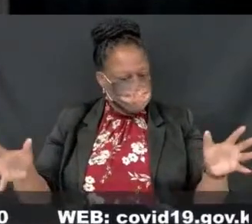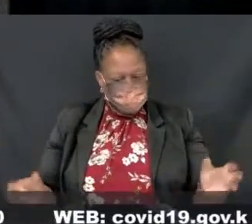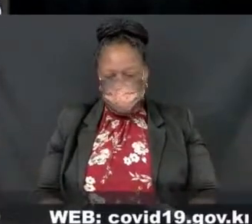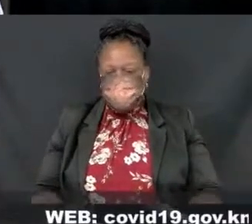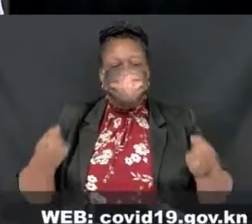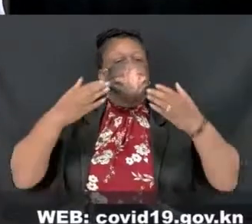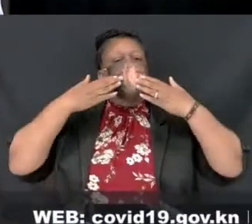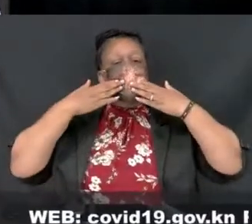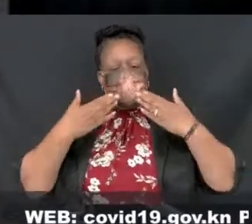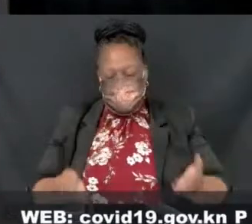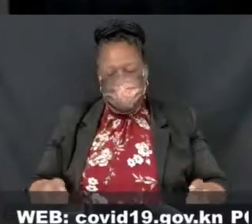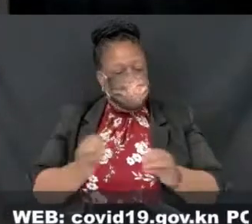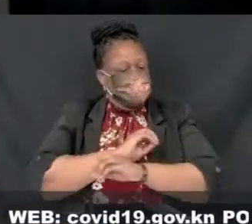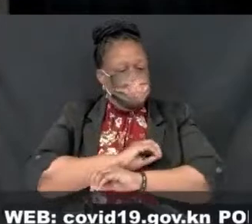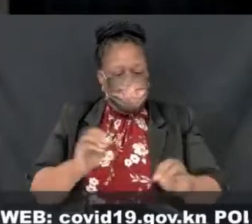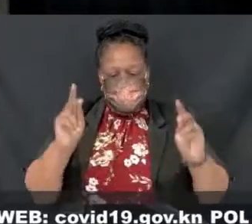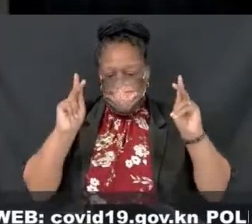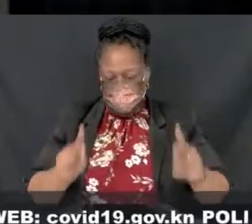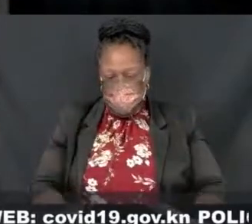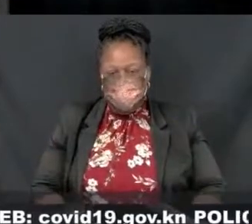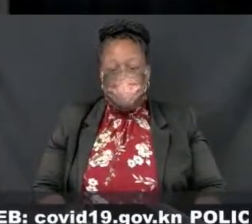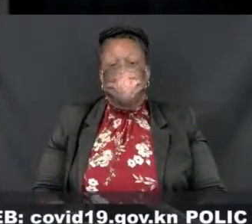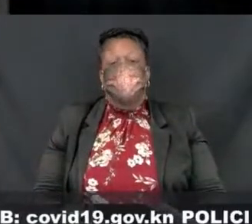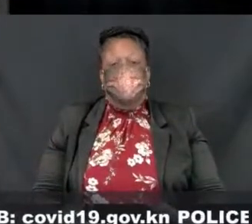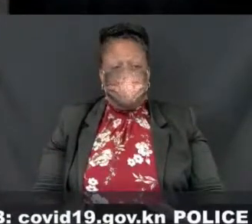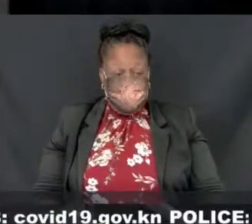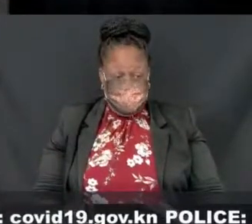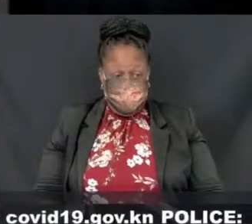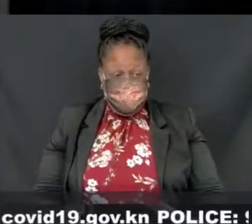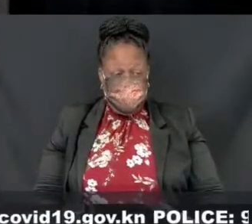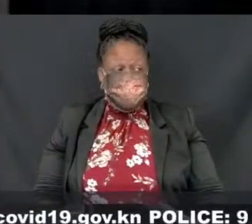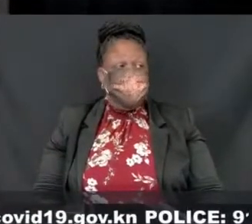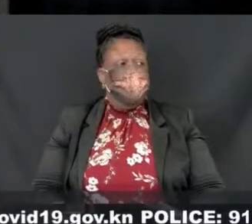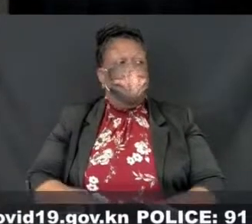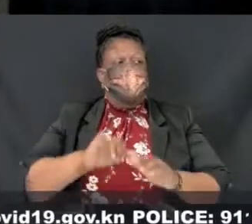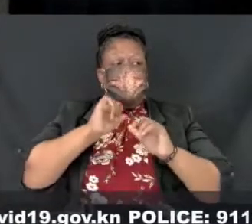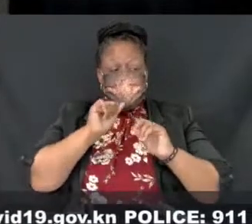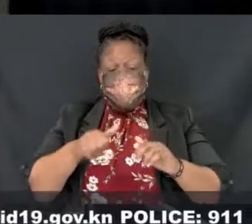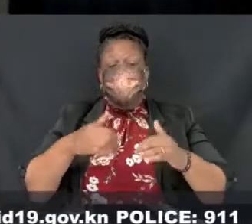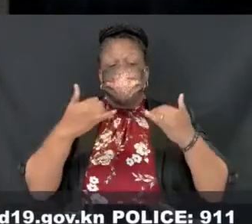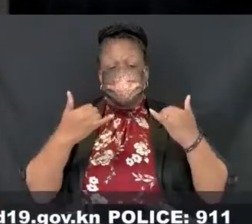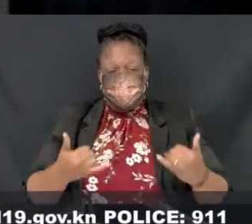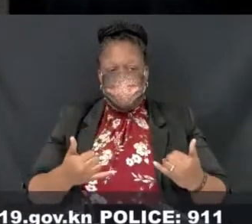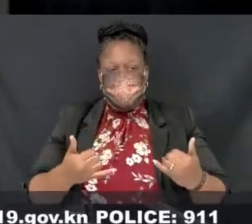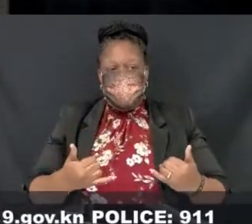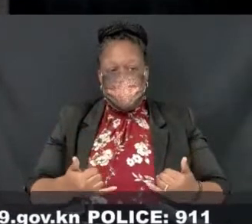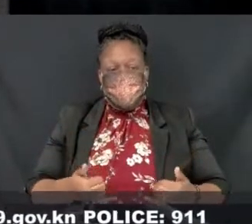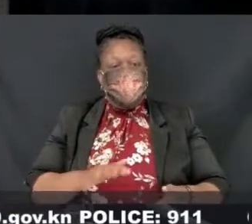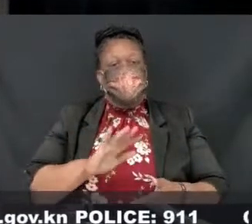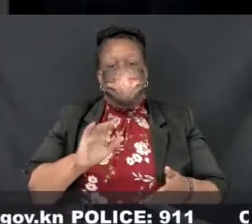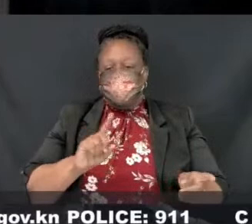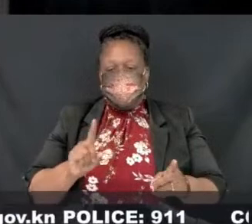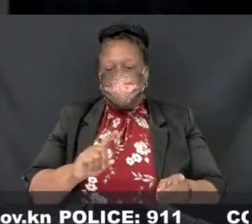so many thank yous have been given. I would normally do that at the end. But just to